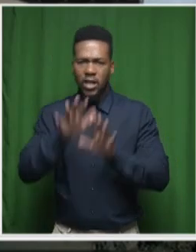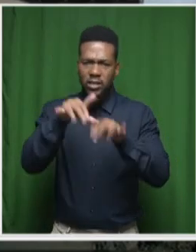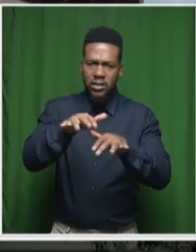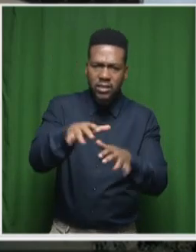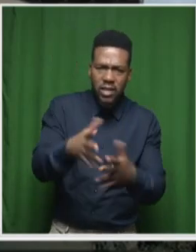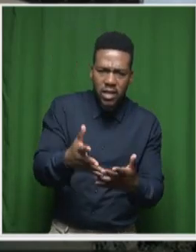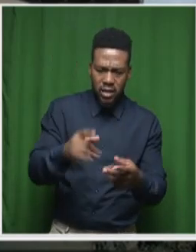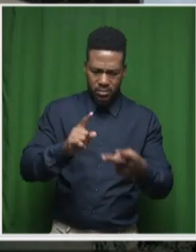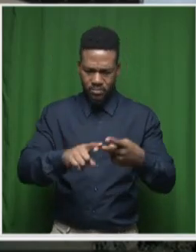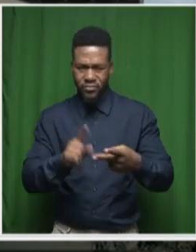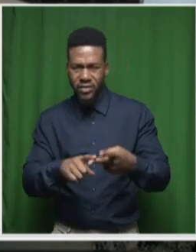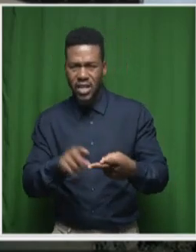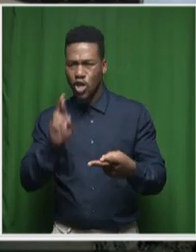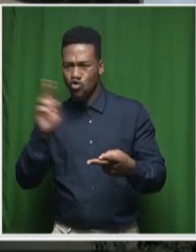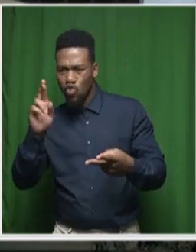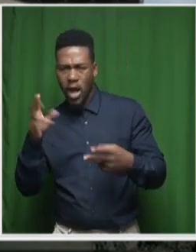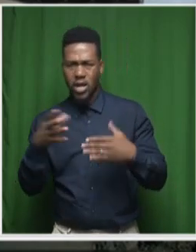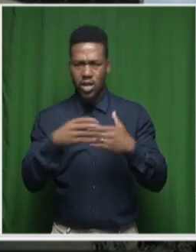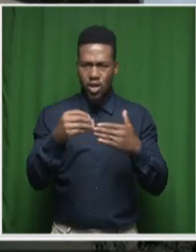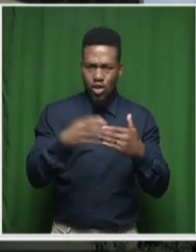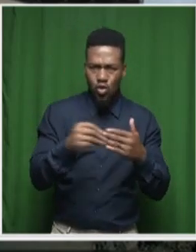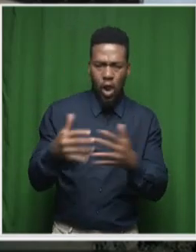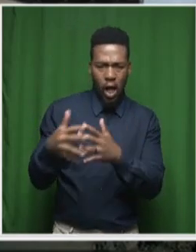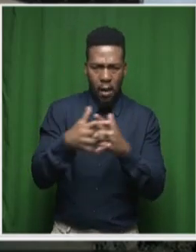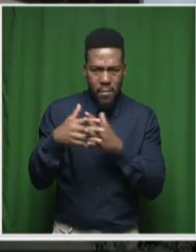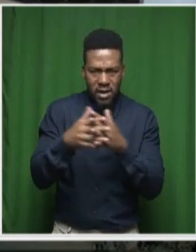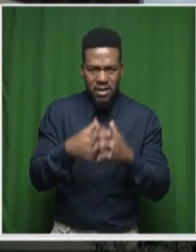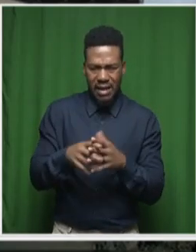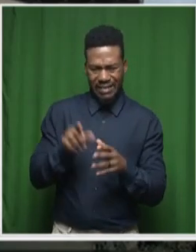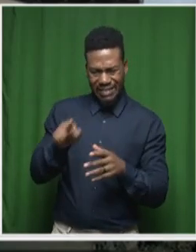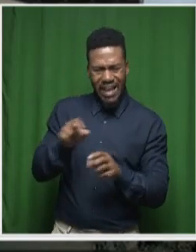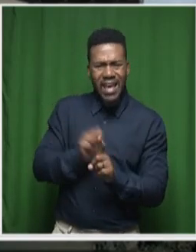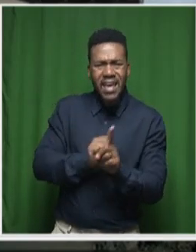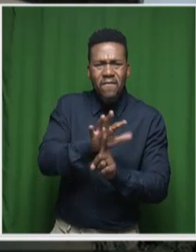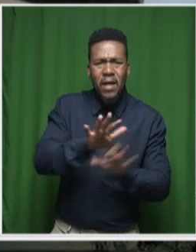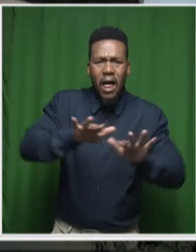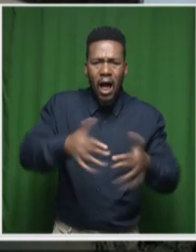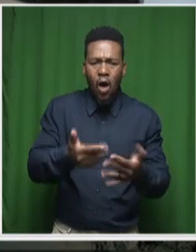dollar exchange rate on the impact of oil prices.